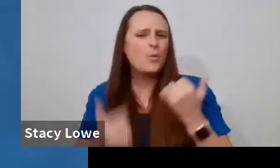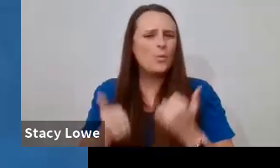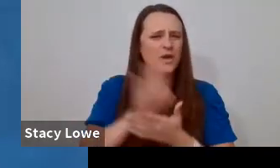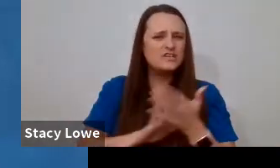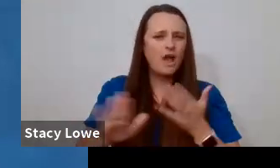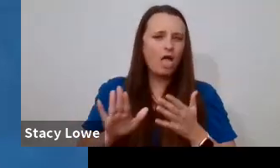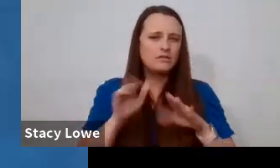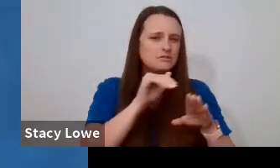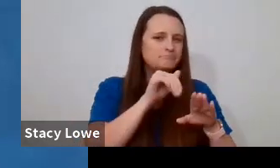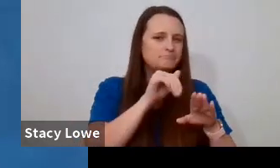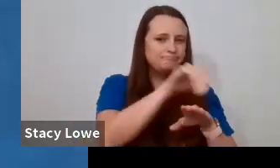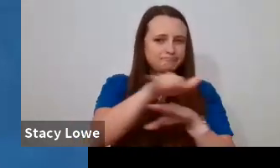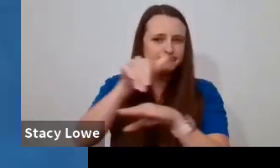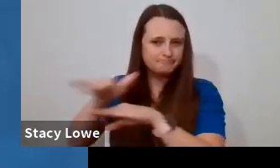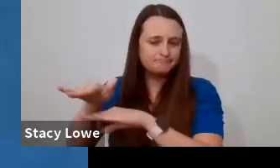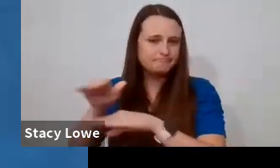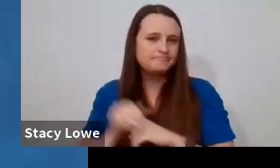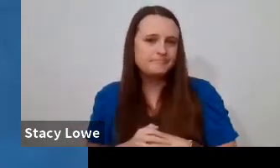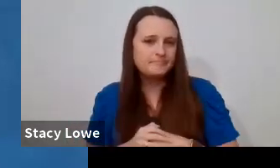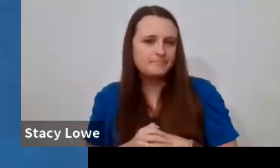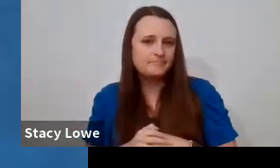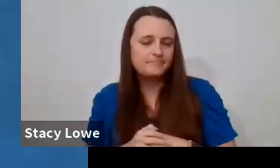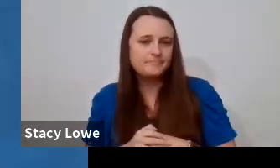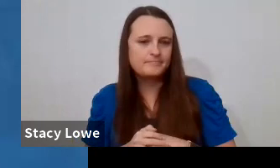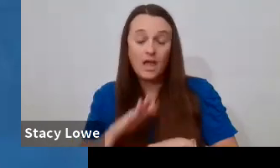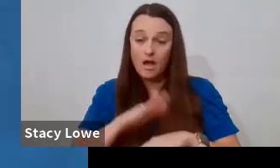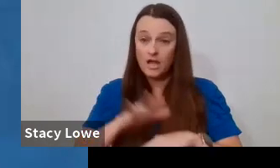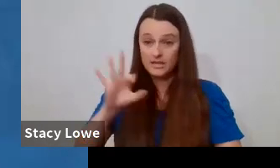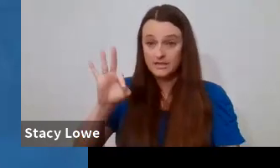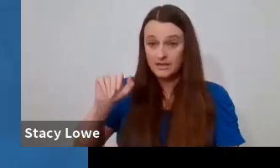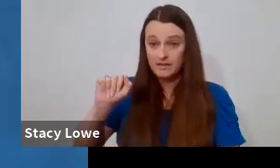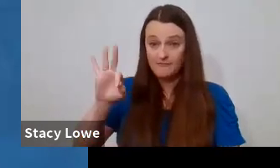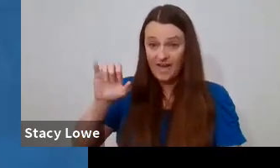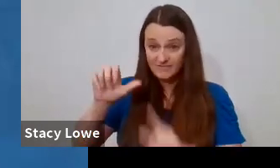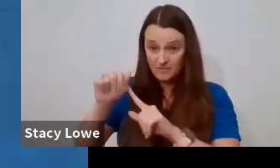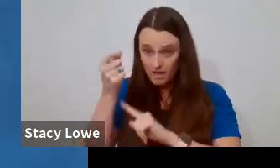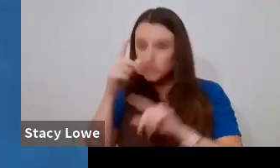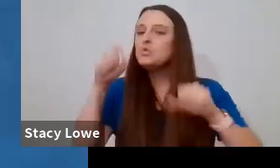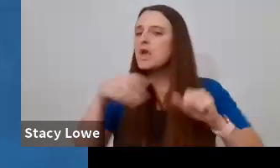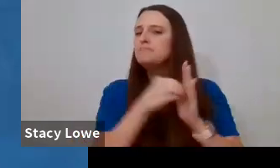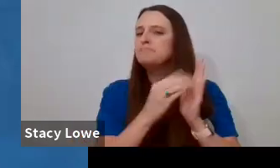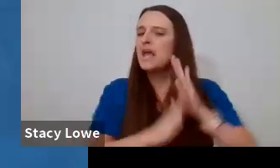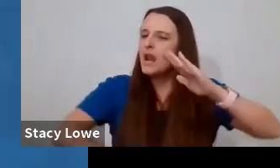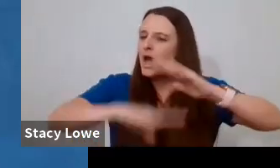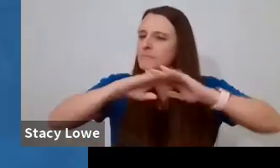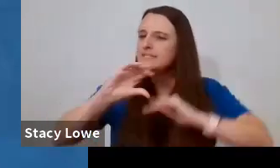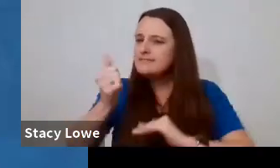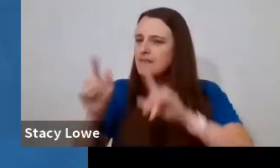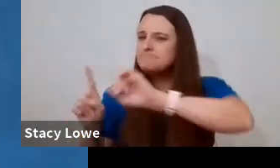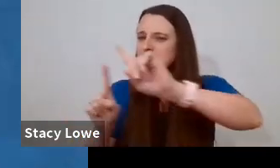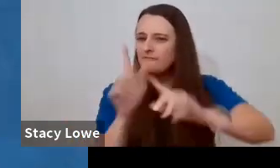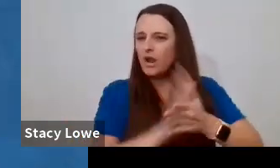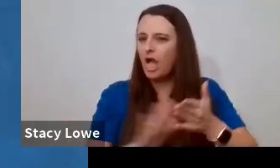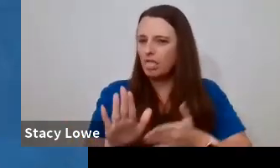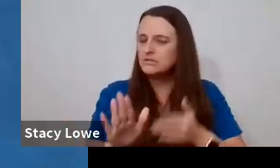FAFSA form to. On the FAFSA, you can list up to 10 colleges. You can list